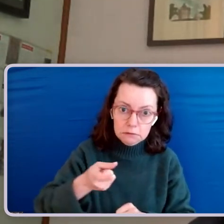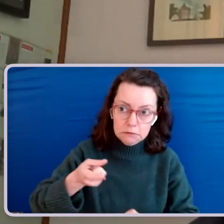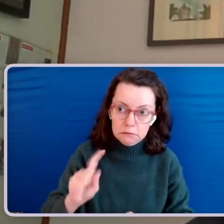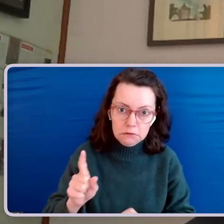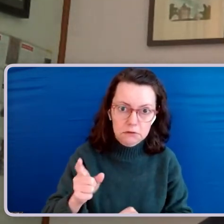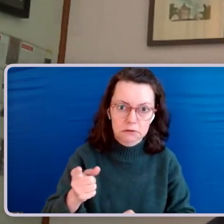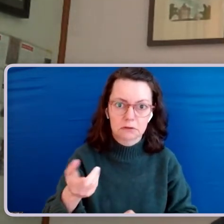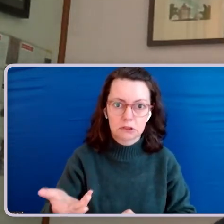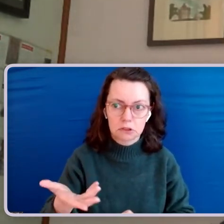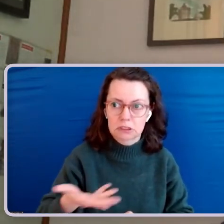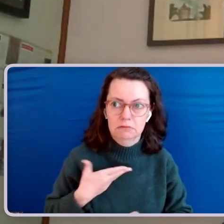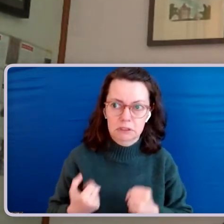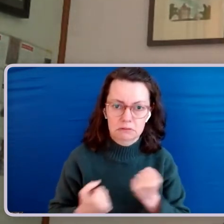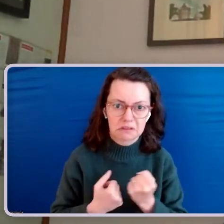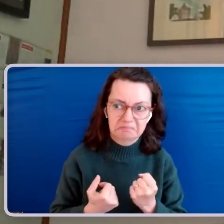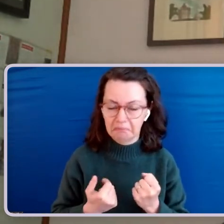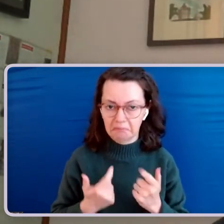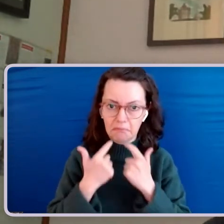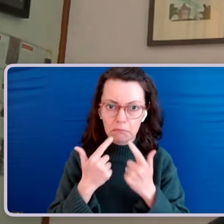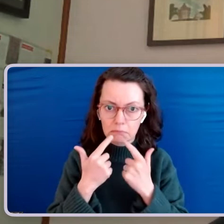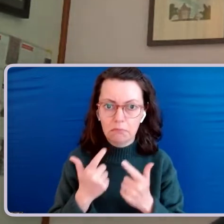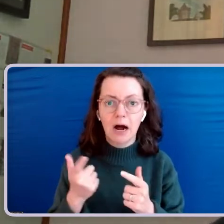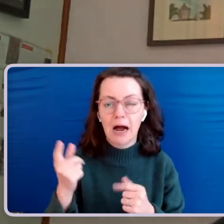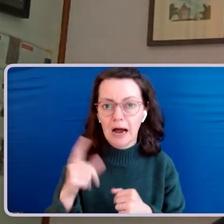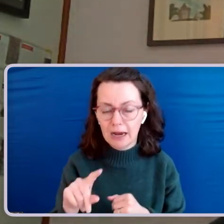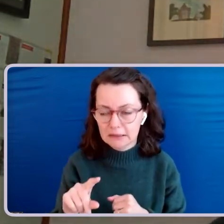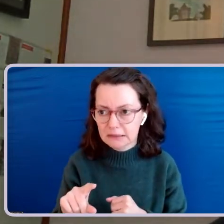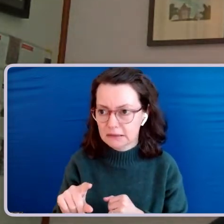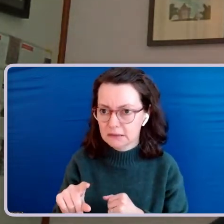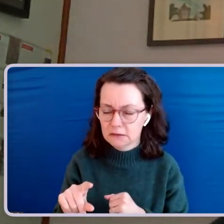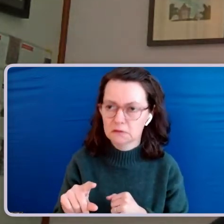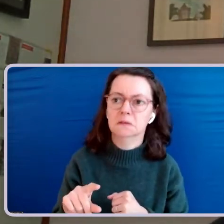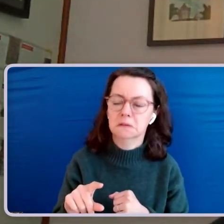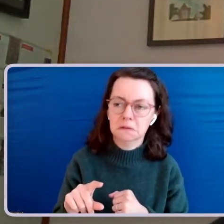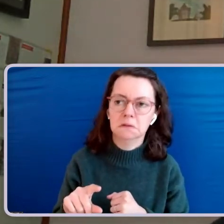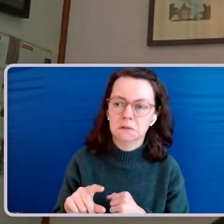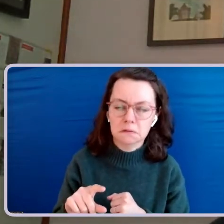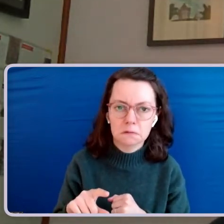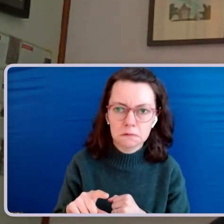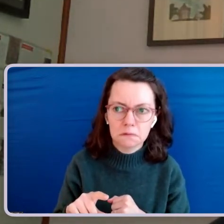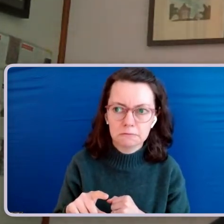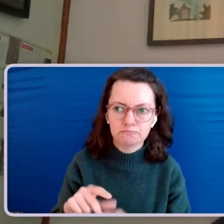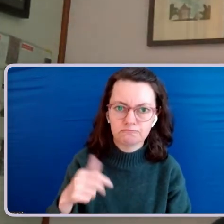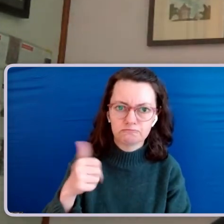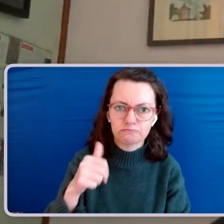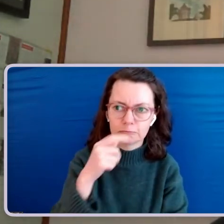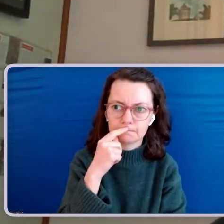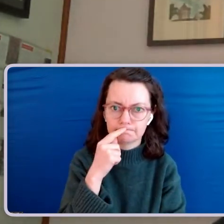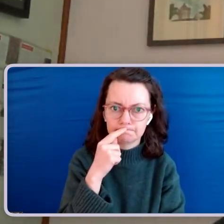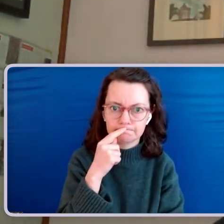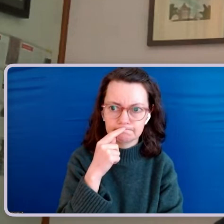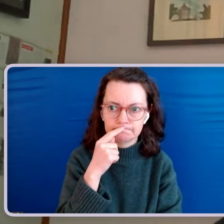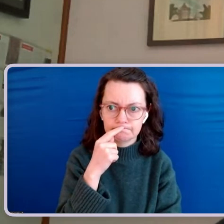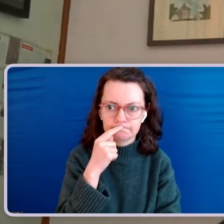we need, but it also made us more aware and understanding that